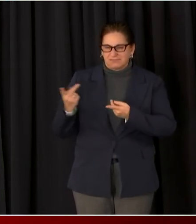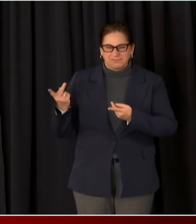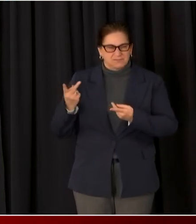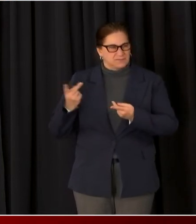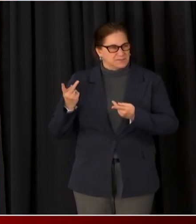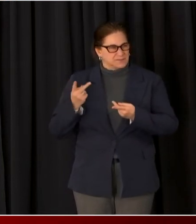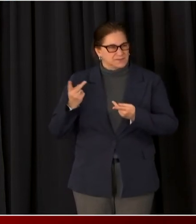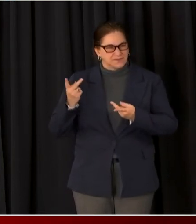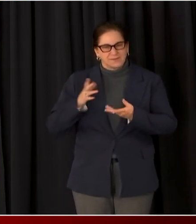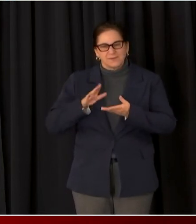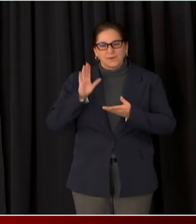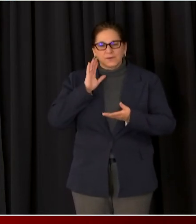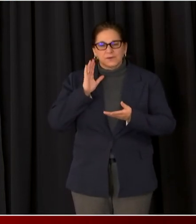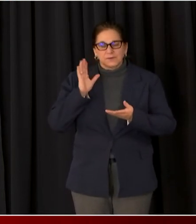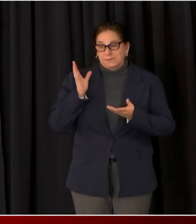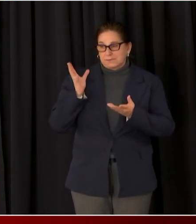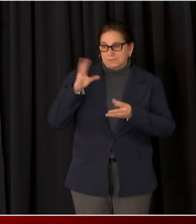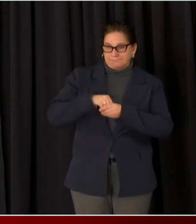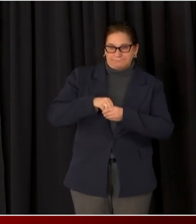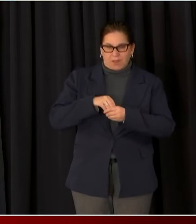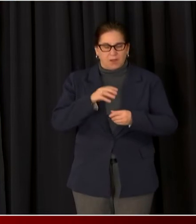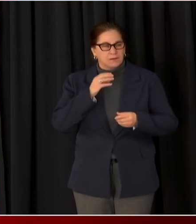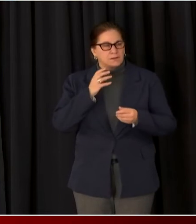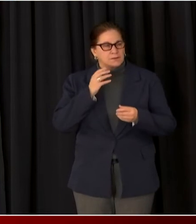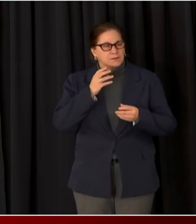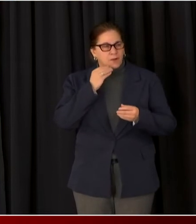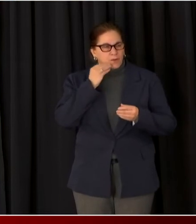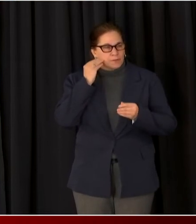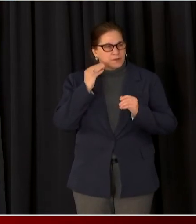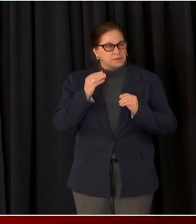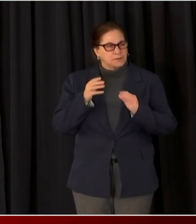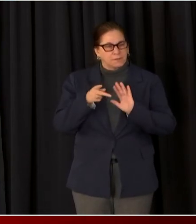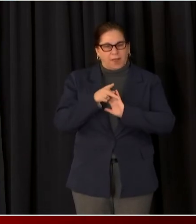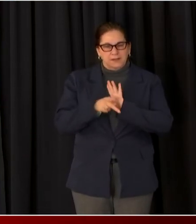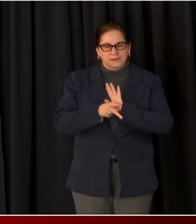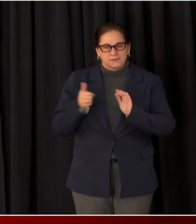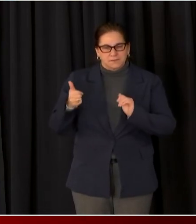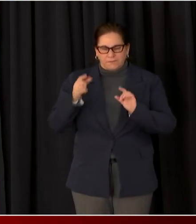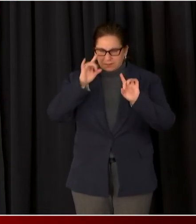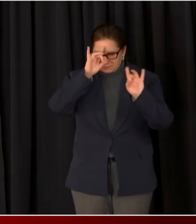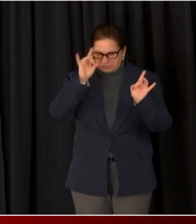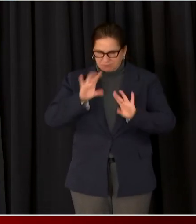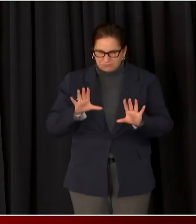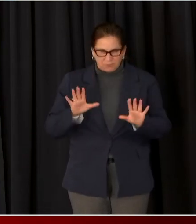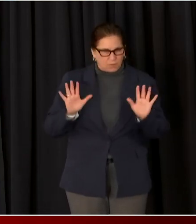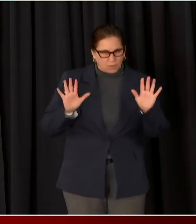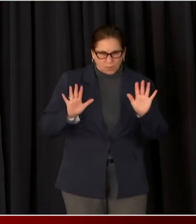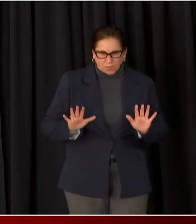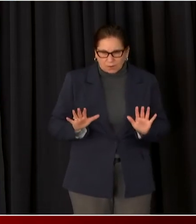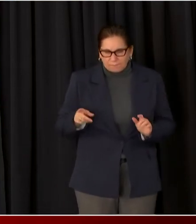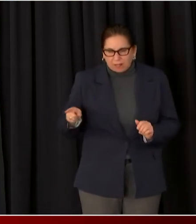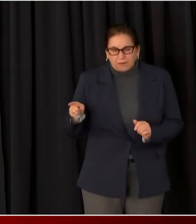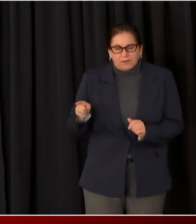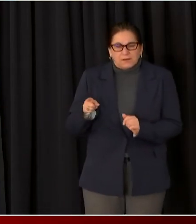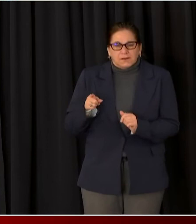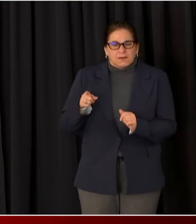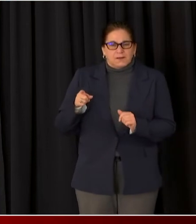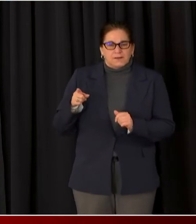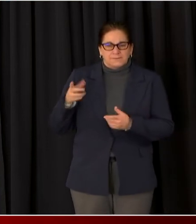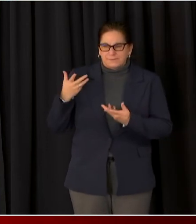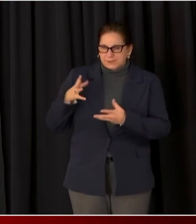for President-elect Joe Biden. She will have a significant role in shaping the administration's